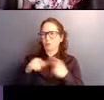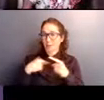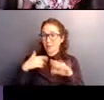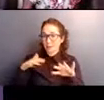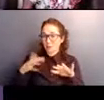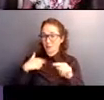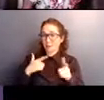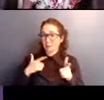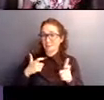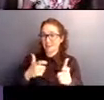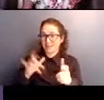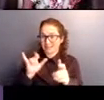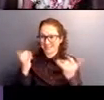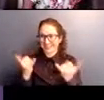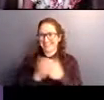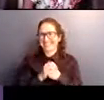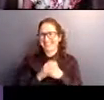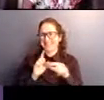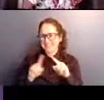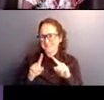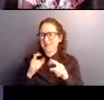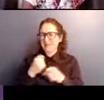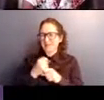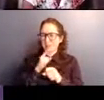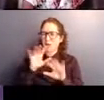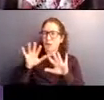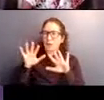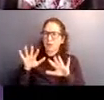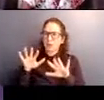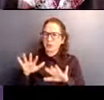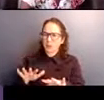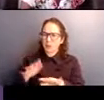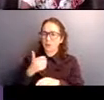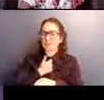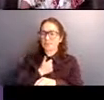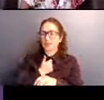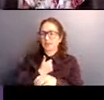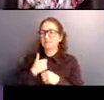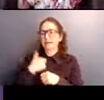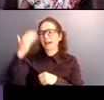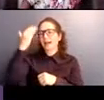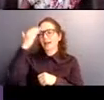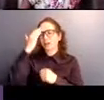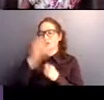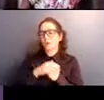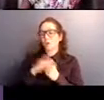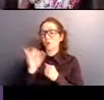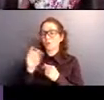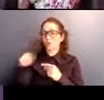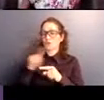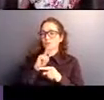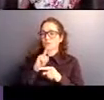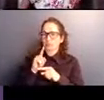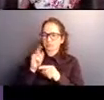speed up like I am now, but I have to make sure I calm myself down because I know they're also taking